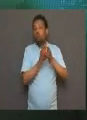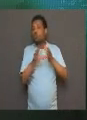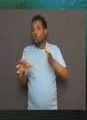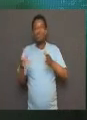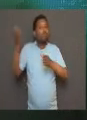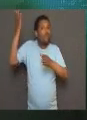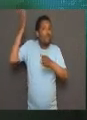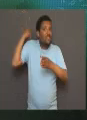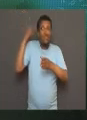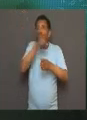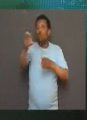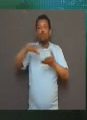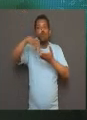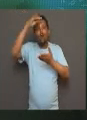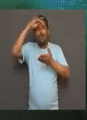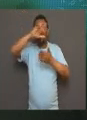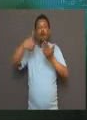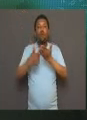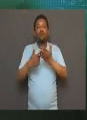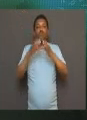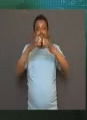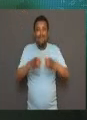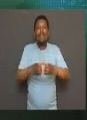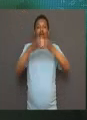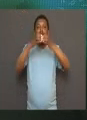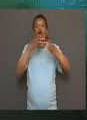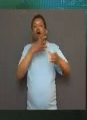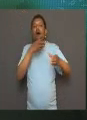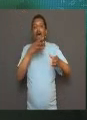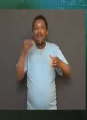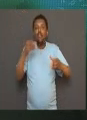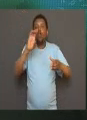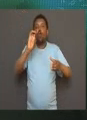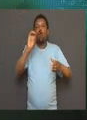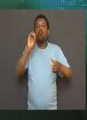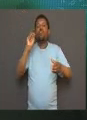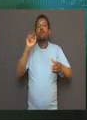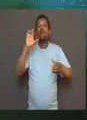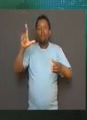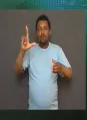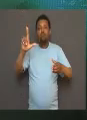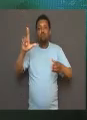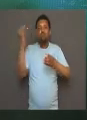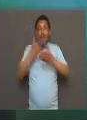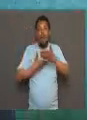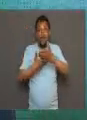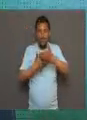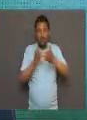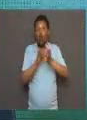Previously, you learned about cylindrical and conical map